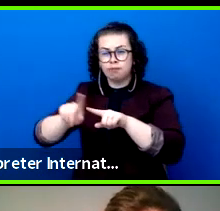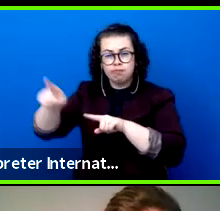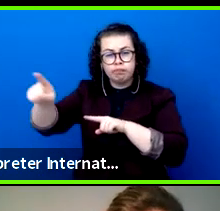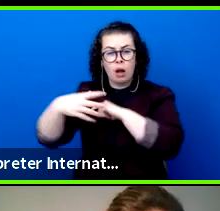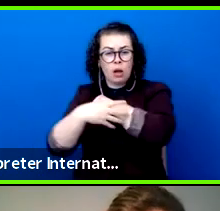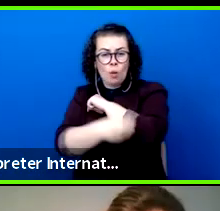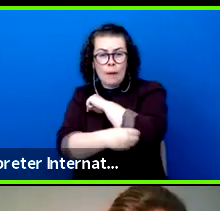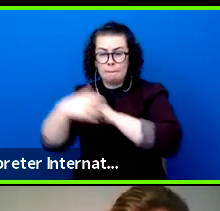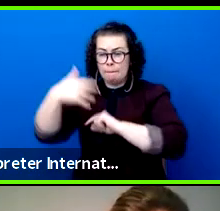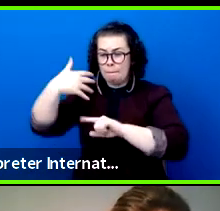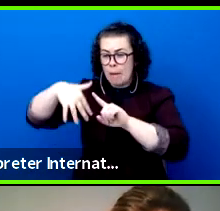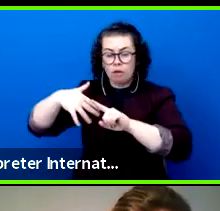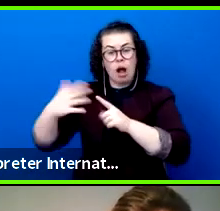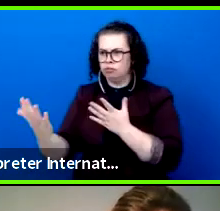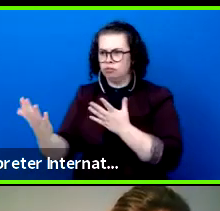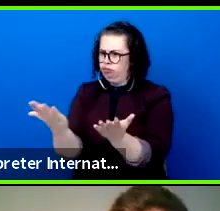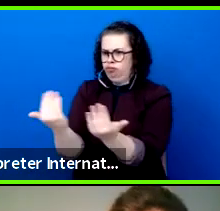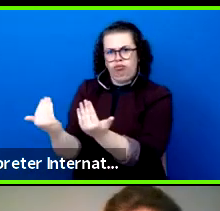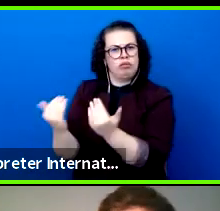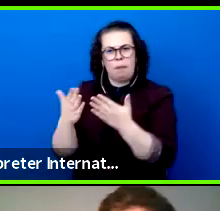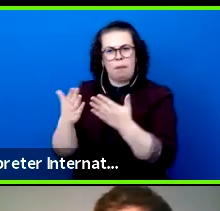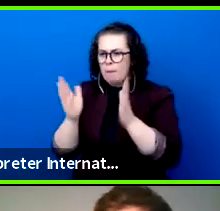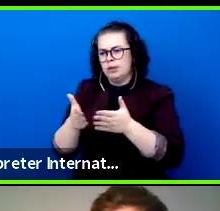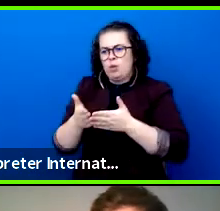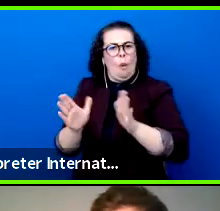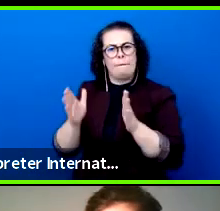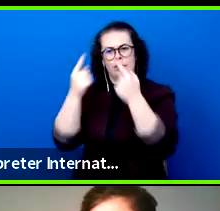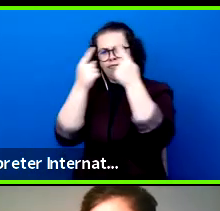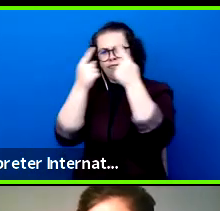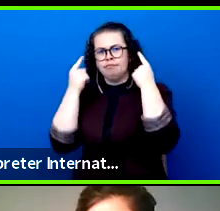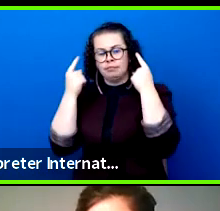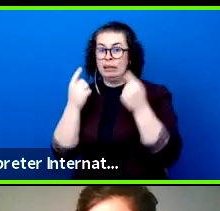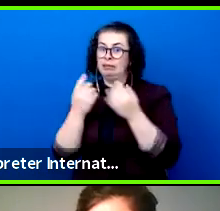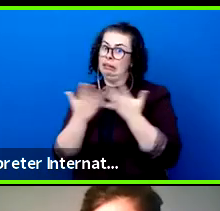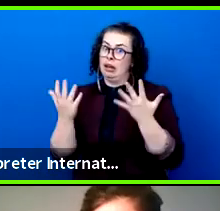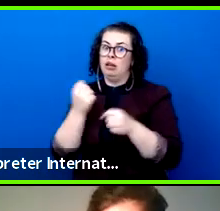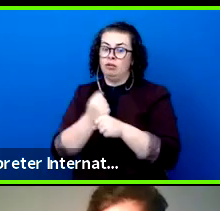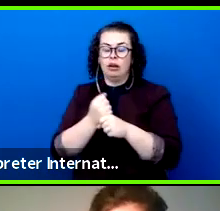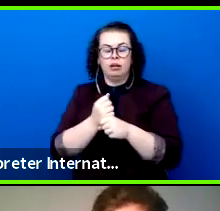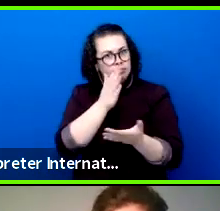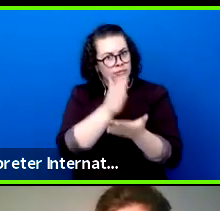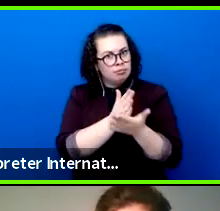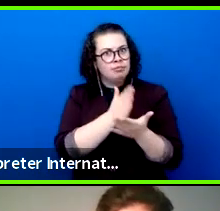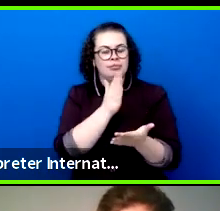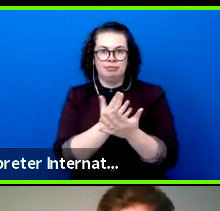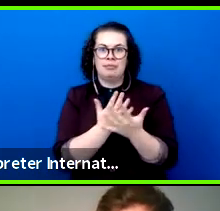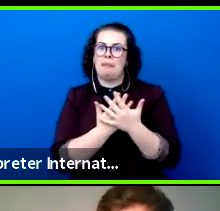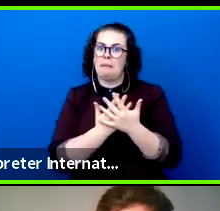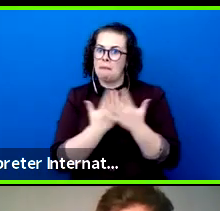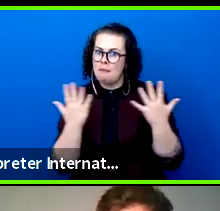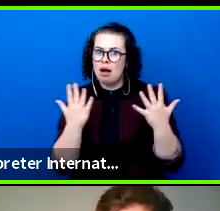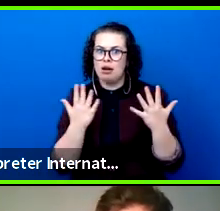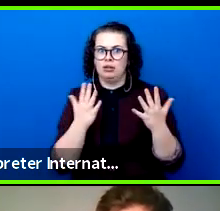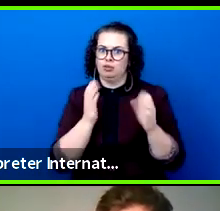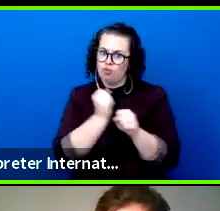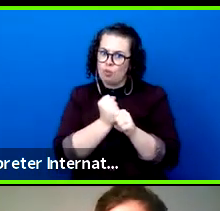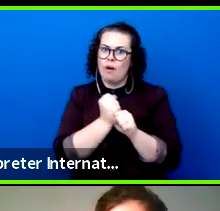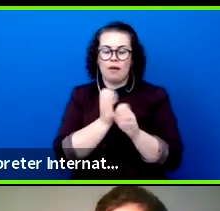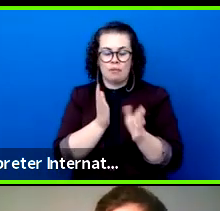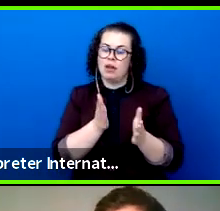do. And yeah, I hear that. And there's a lot of subjects already on the table. Thank you